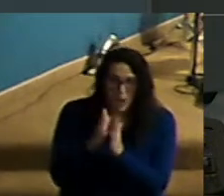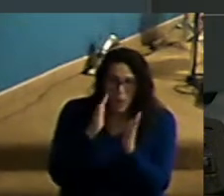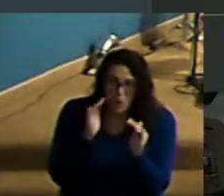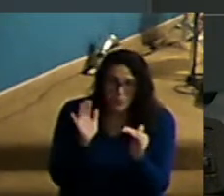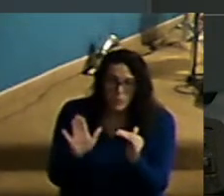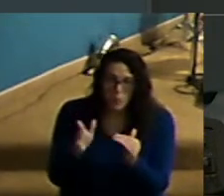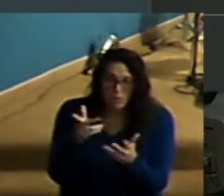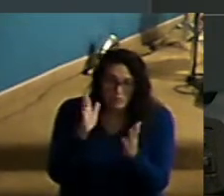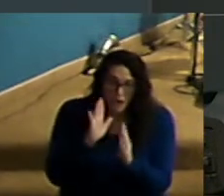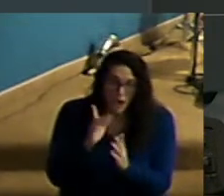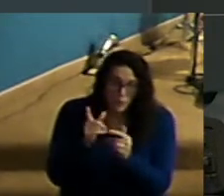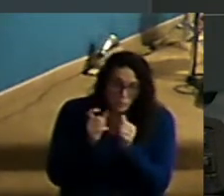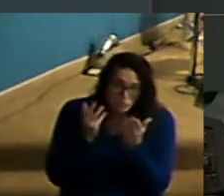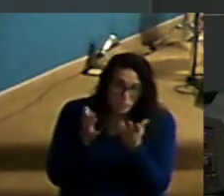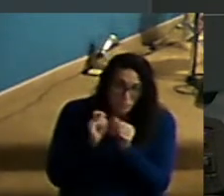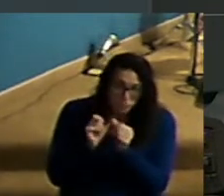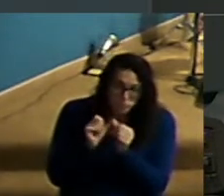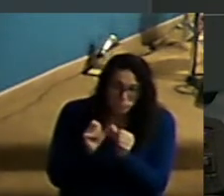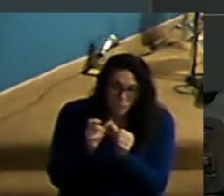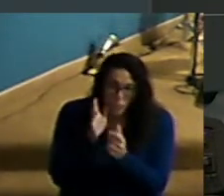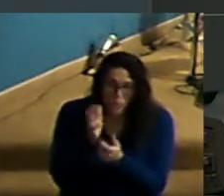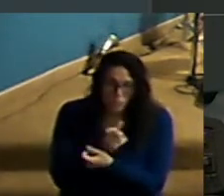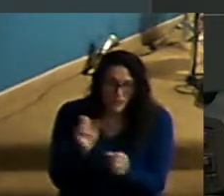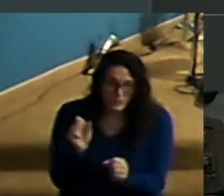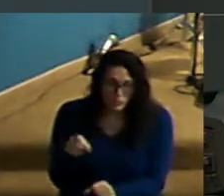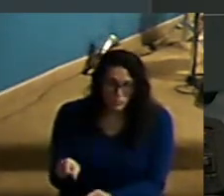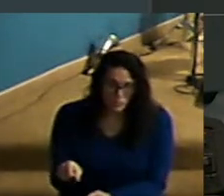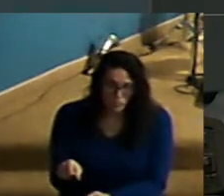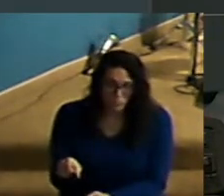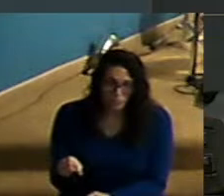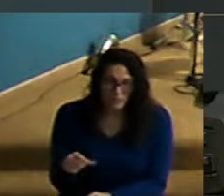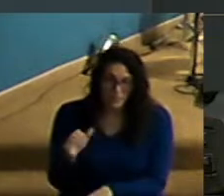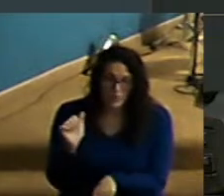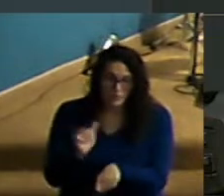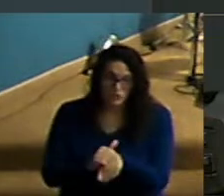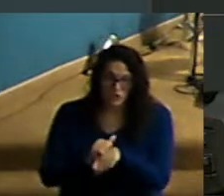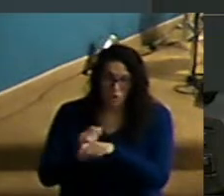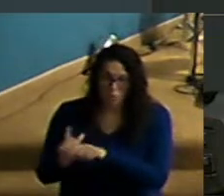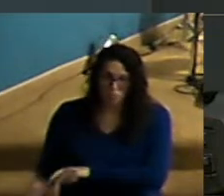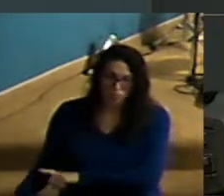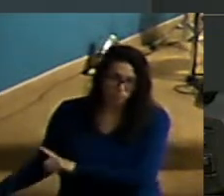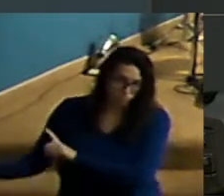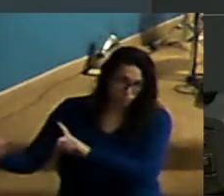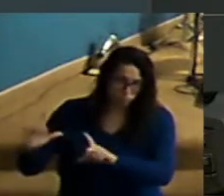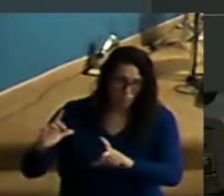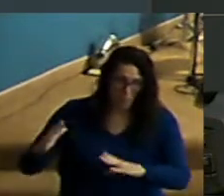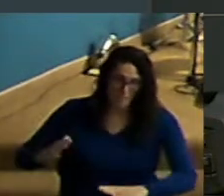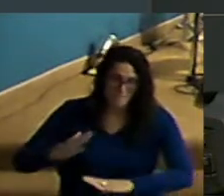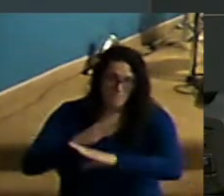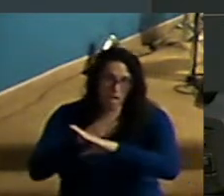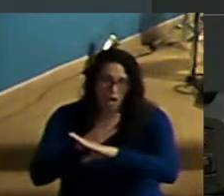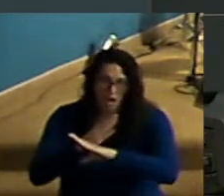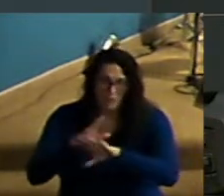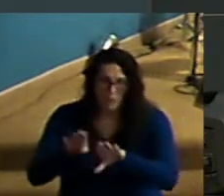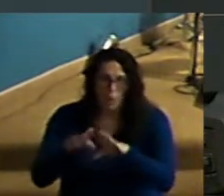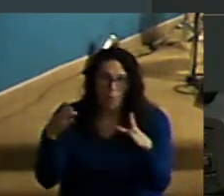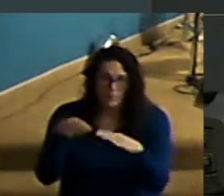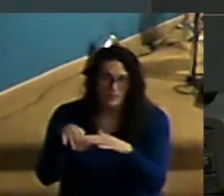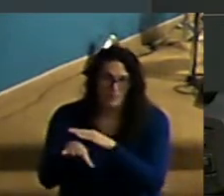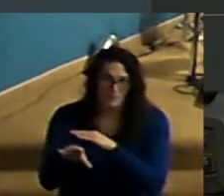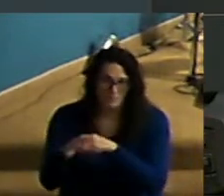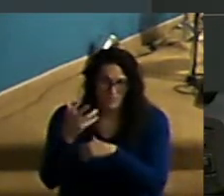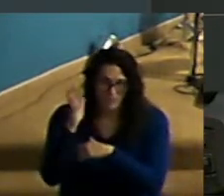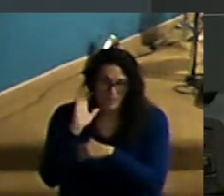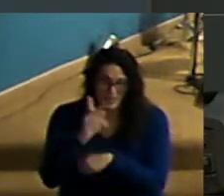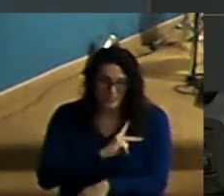continually, rescue you. A stone was brought and placed over the mouth of the den. The king